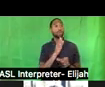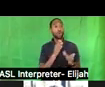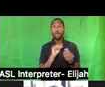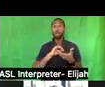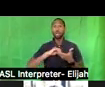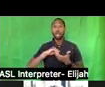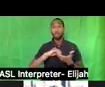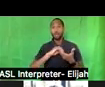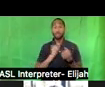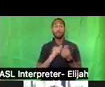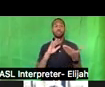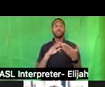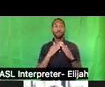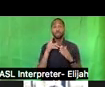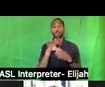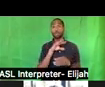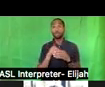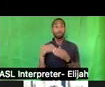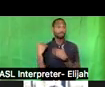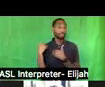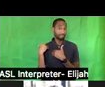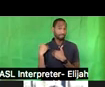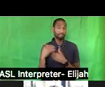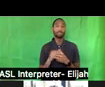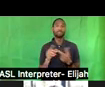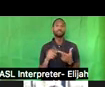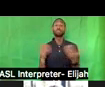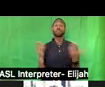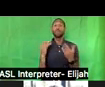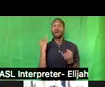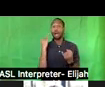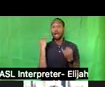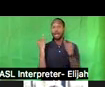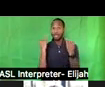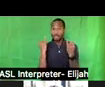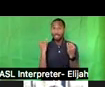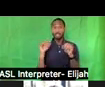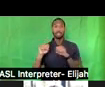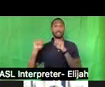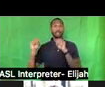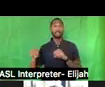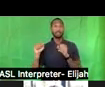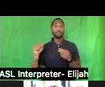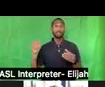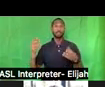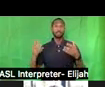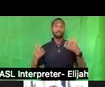with the communities that you're accountable to? What ideas and systems can it shift?